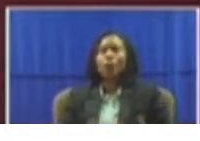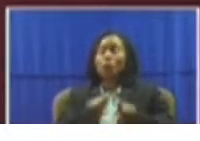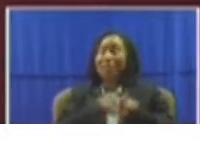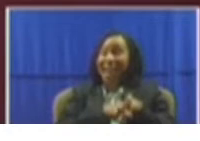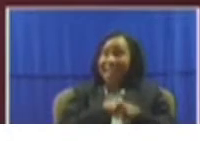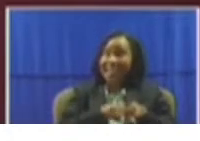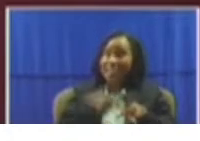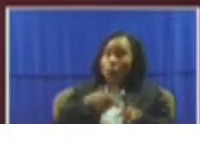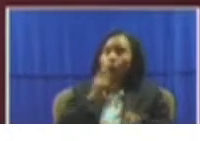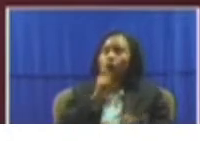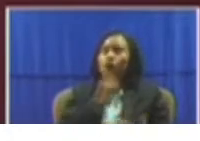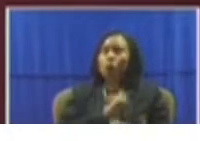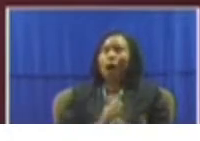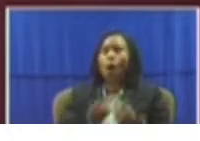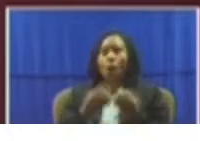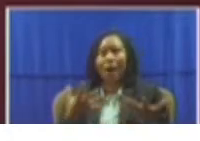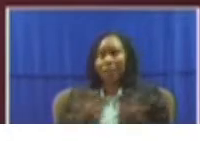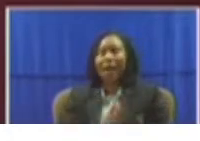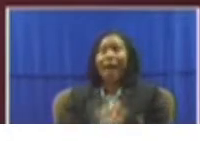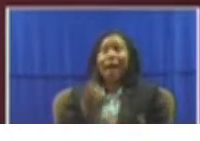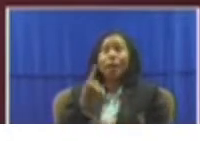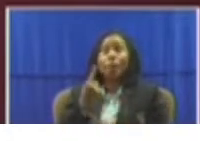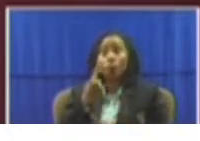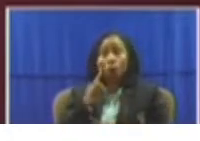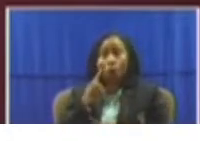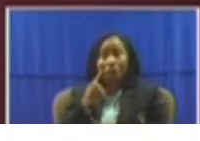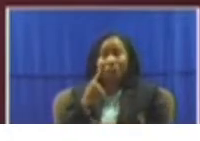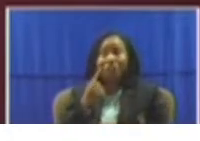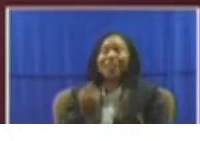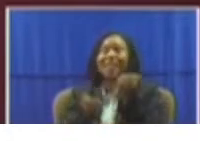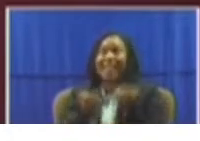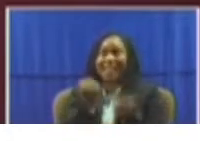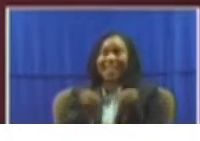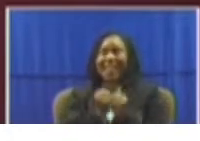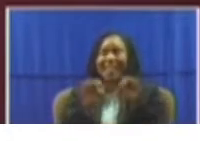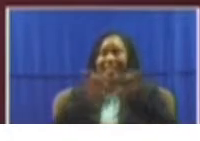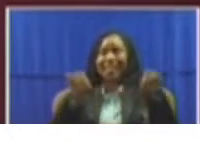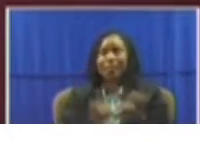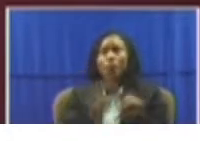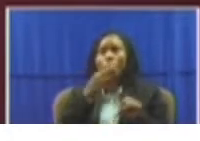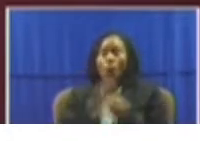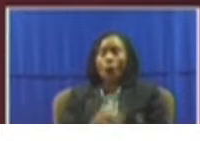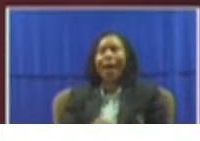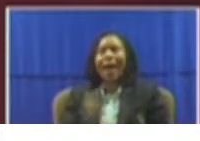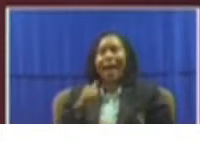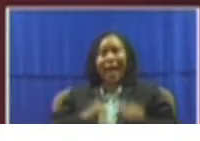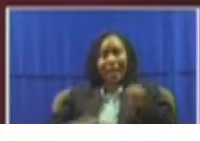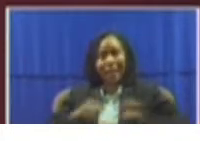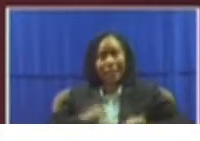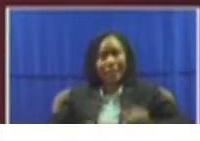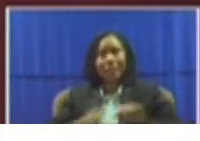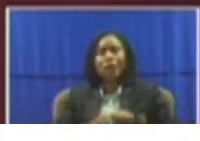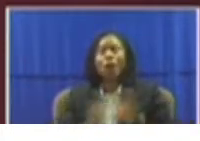veracity and to prove through the justice system that acts of criminality have indeed